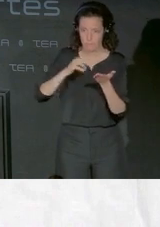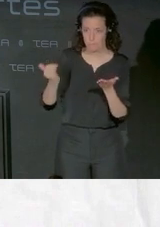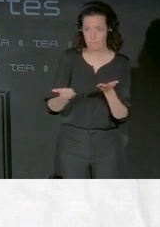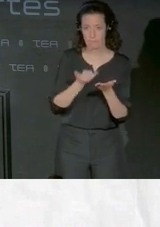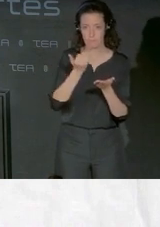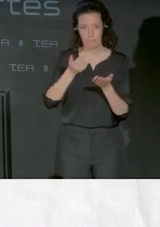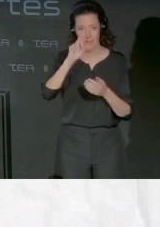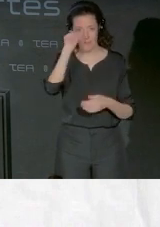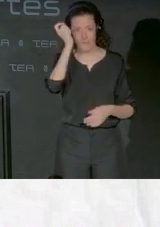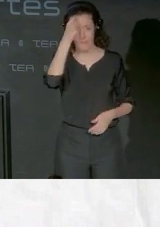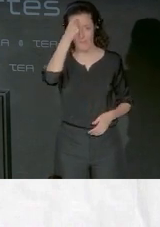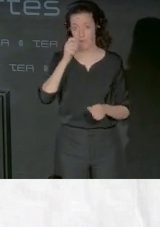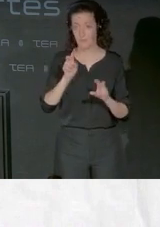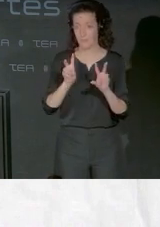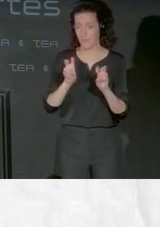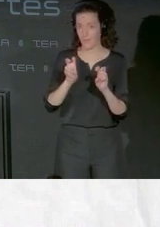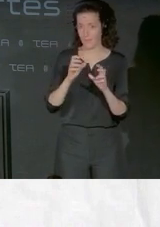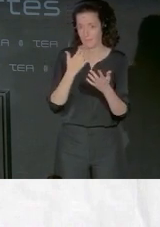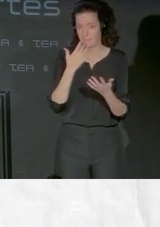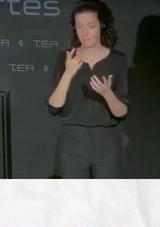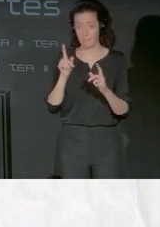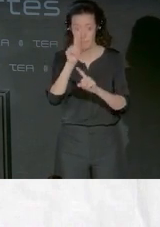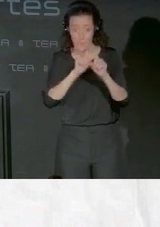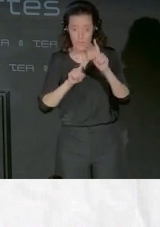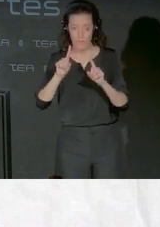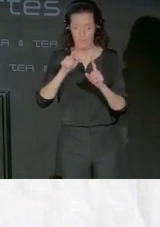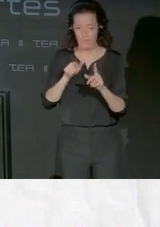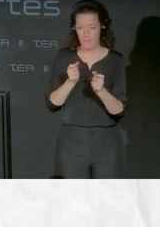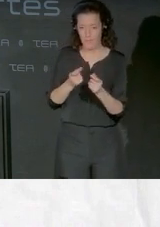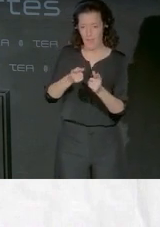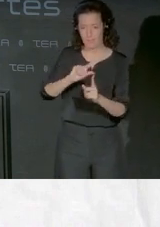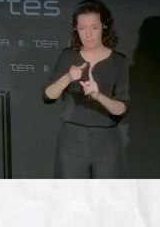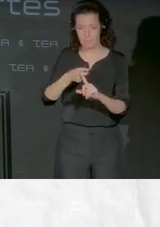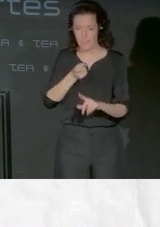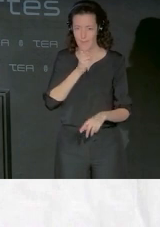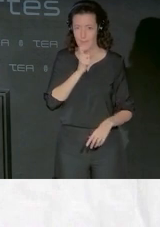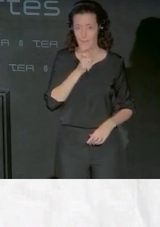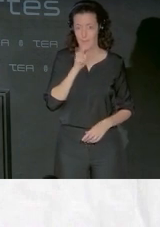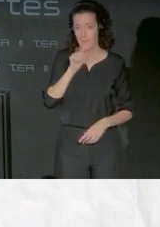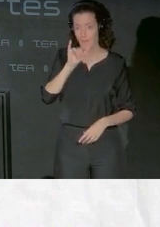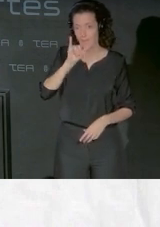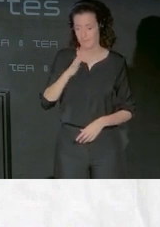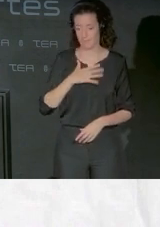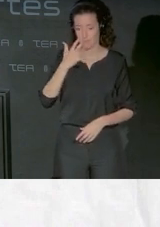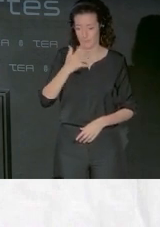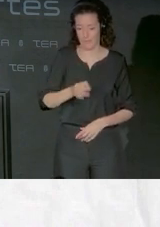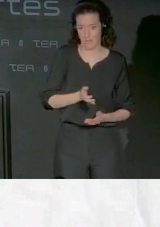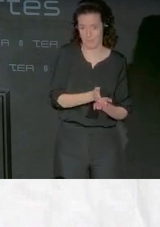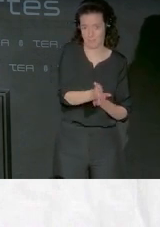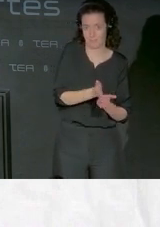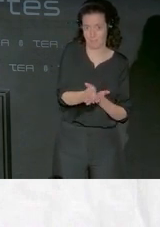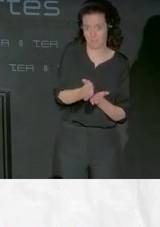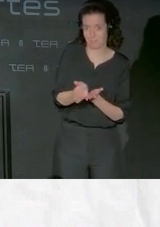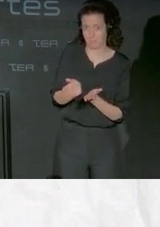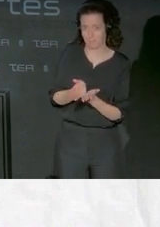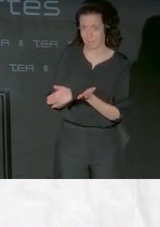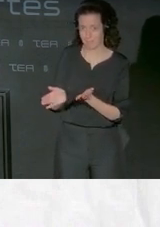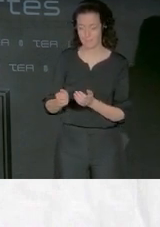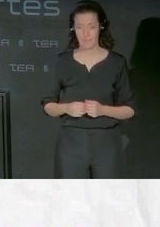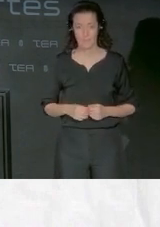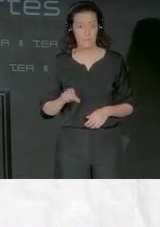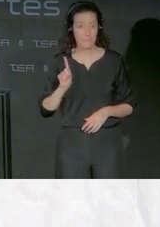that. We look at also the impact of games on society in terms of health and well-being. So we look